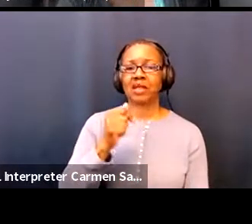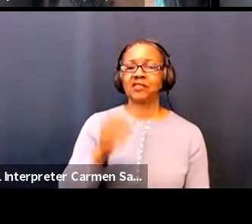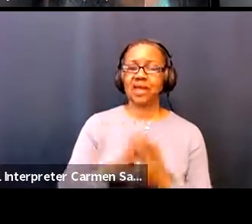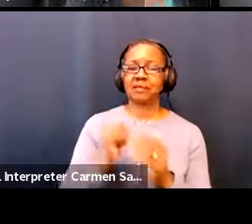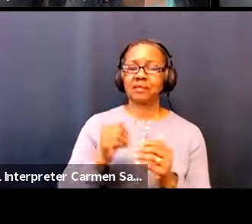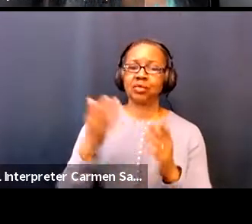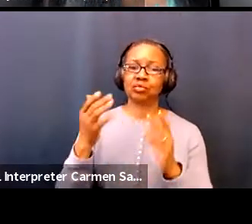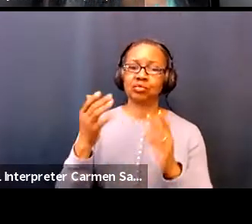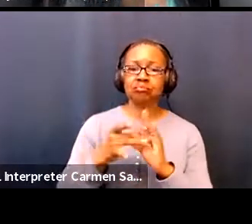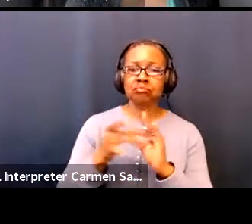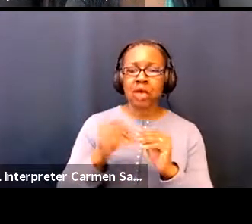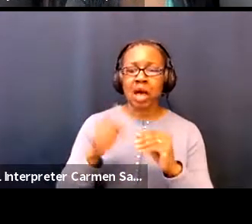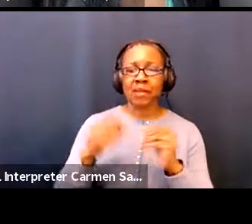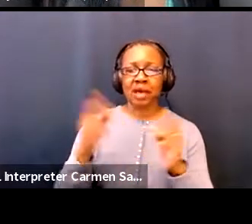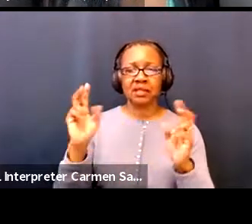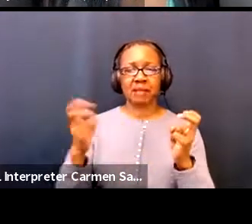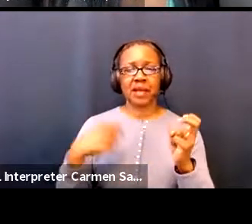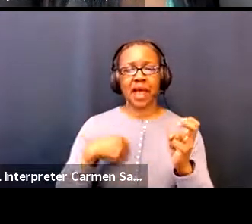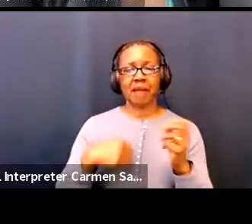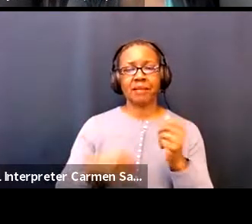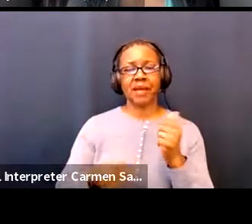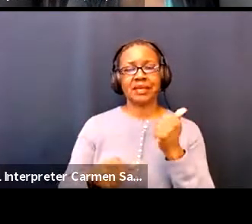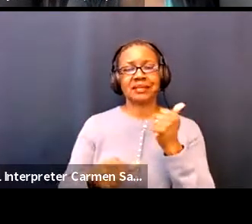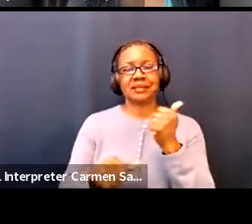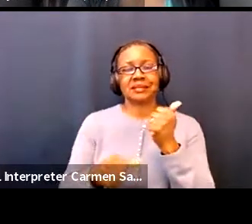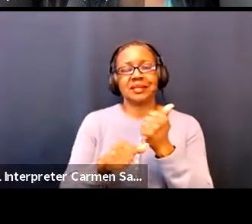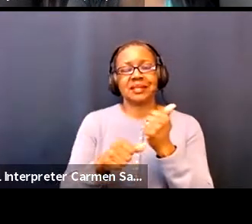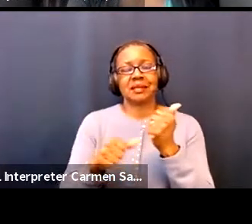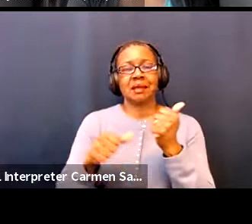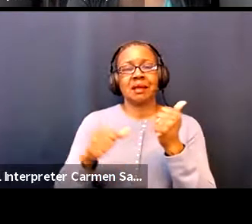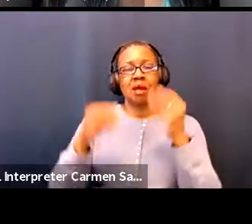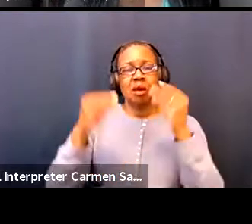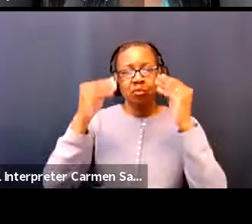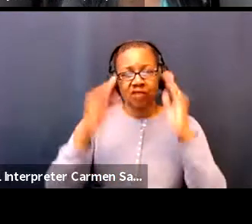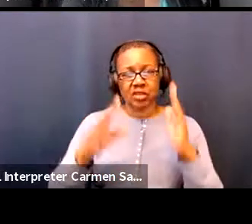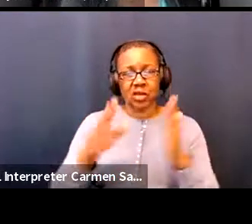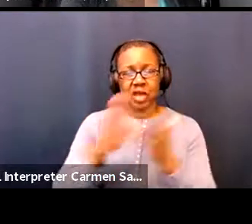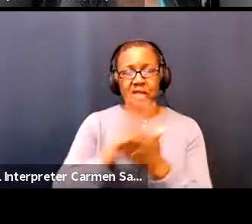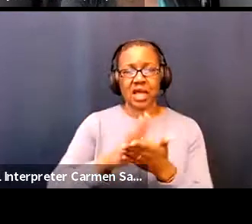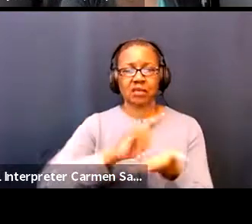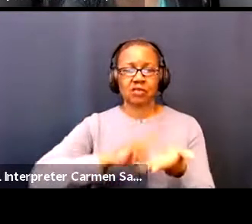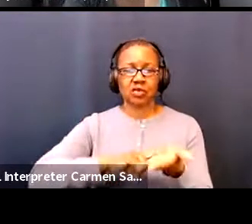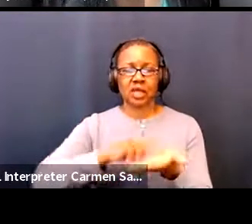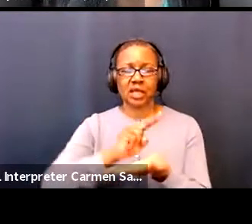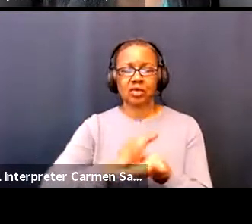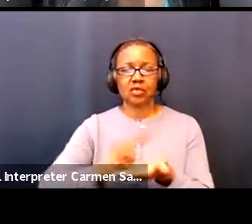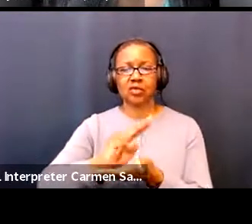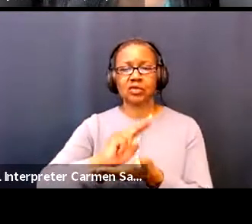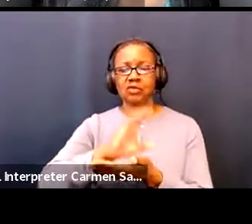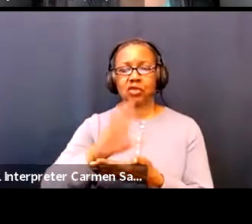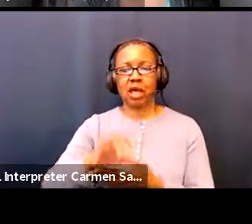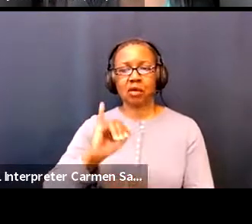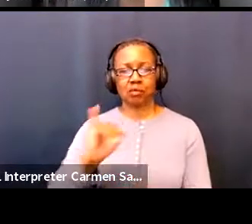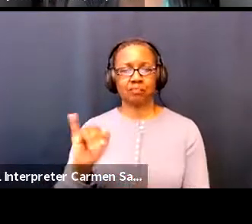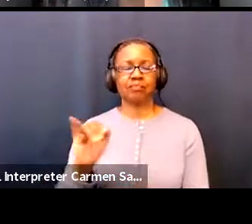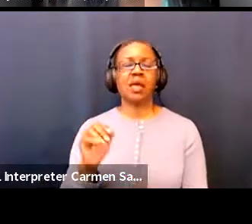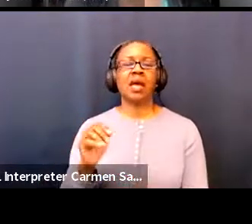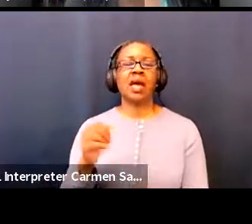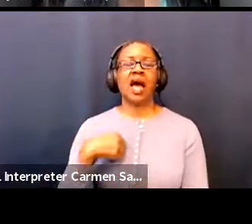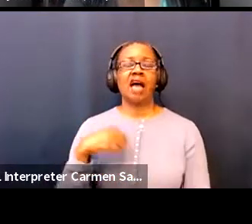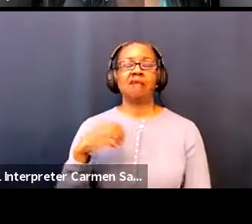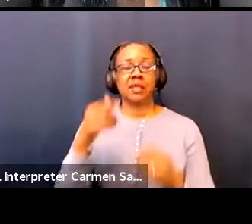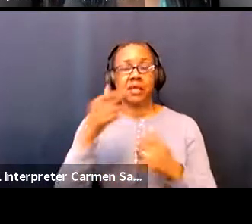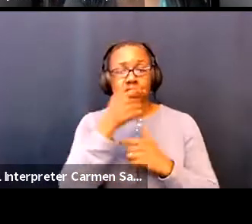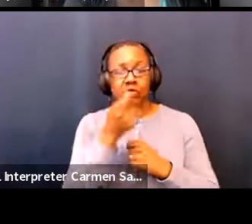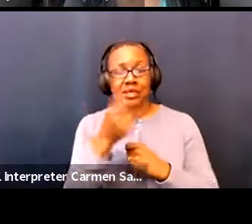topic. I am an assistant professor at the College of Nursing at the University of Illinois, Chicago, and I've been interested